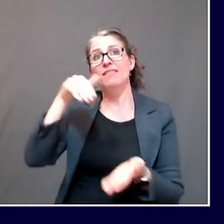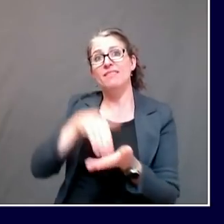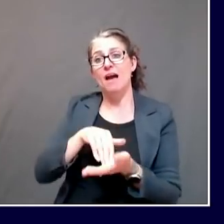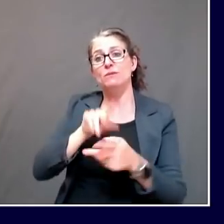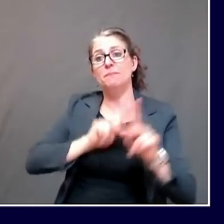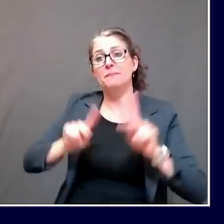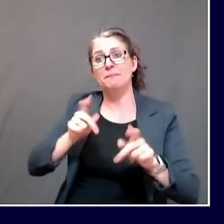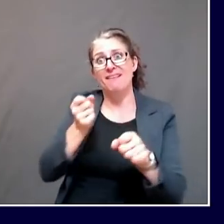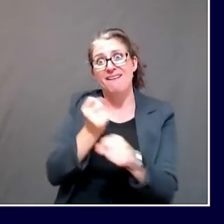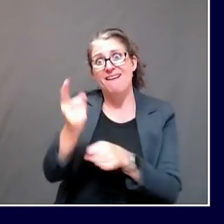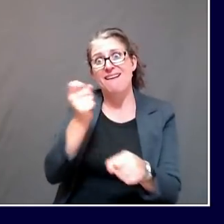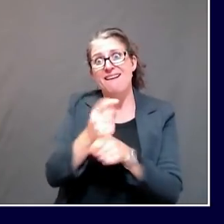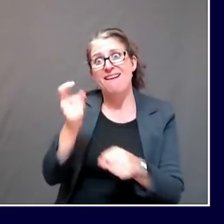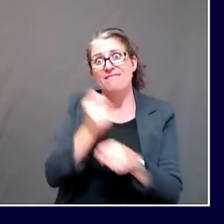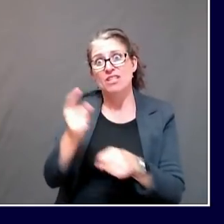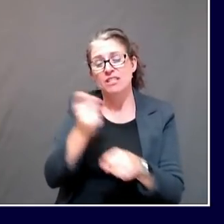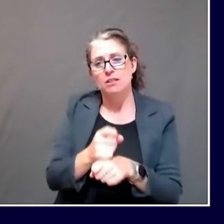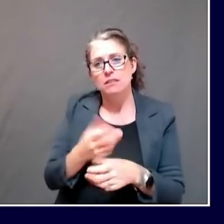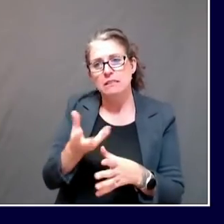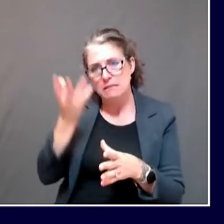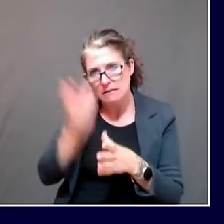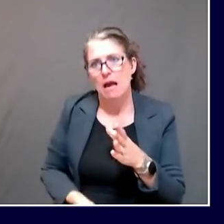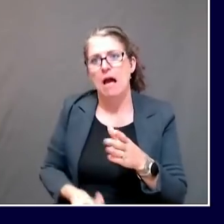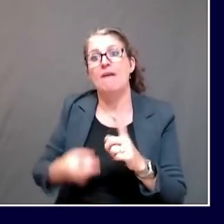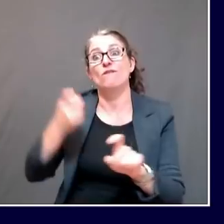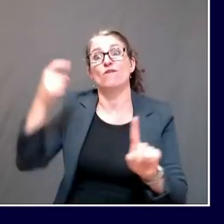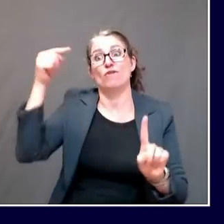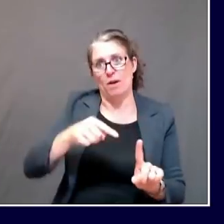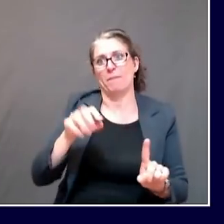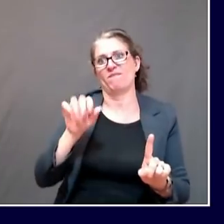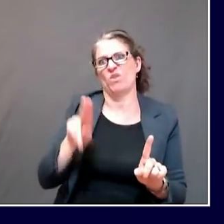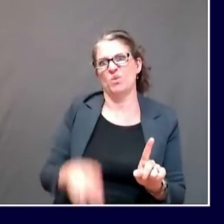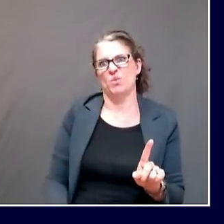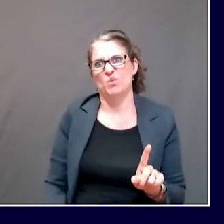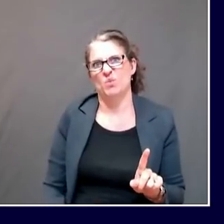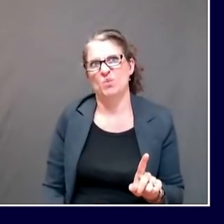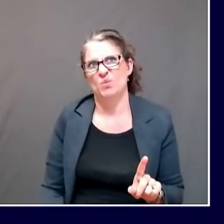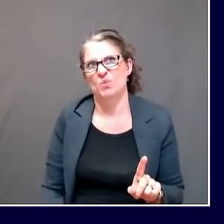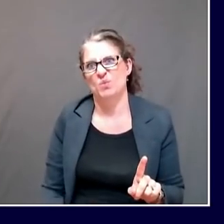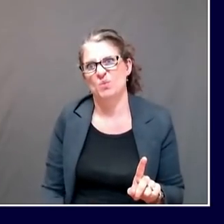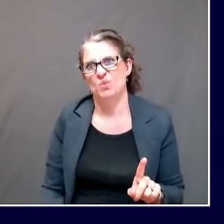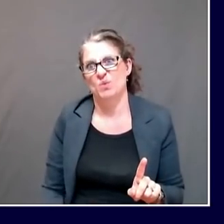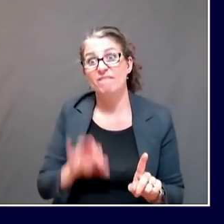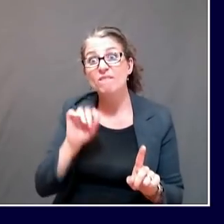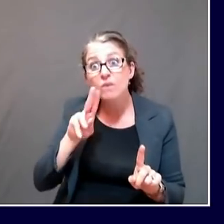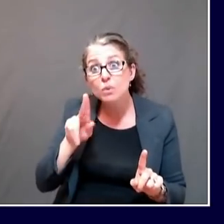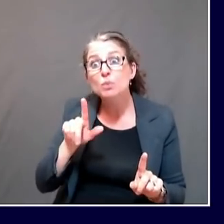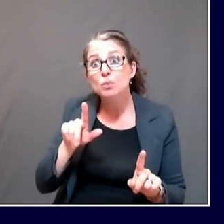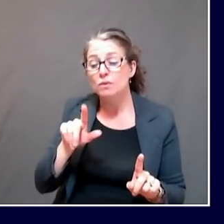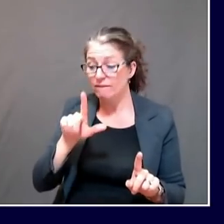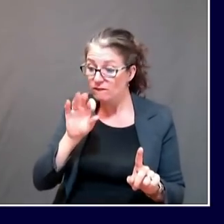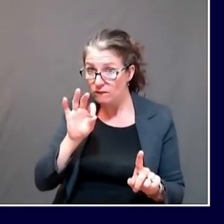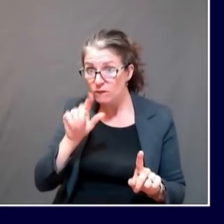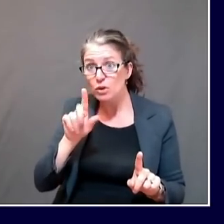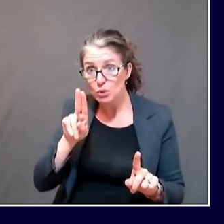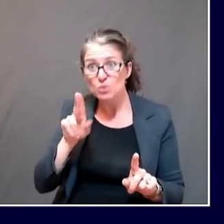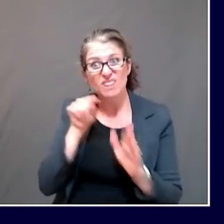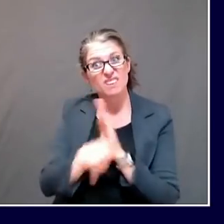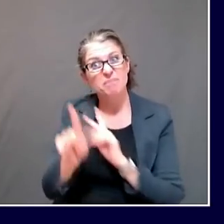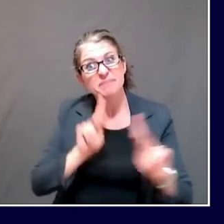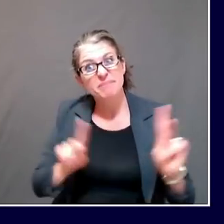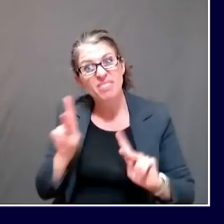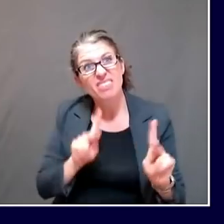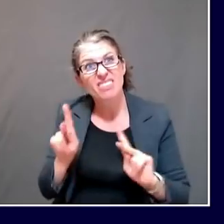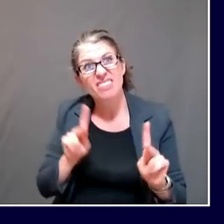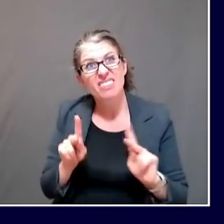come from and what it means to put it in your body, I'd also ask that those questions be considered alongside the